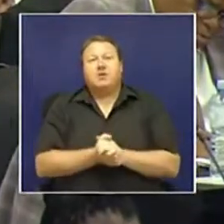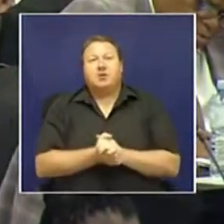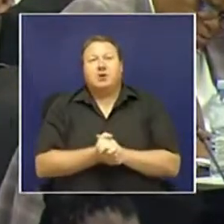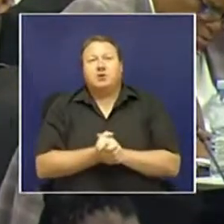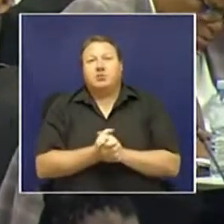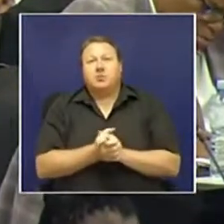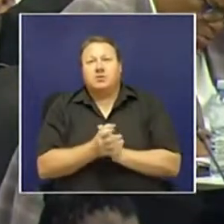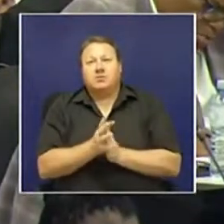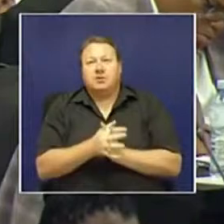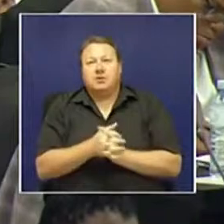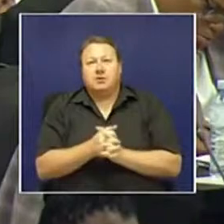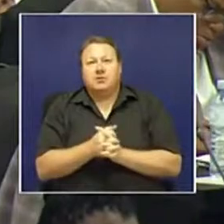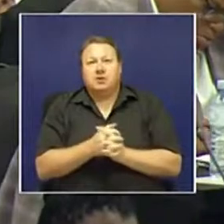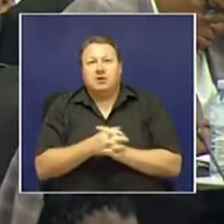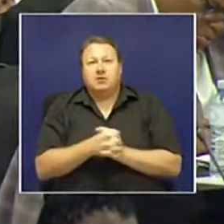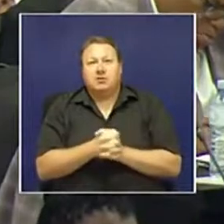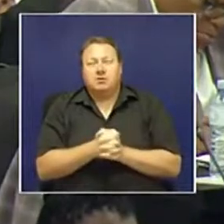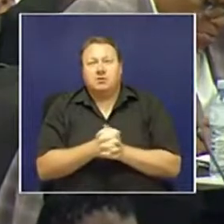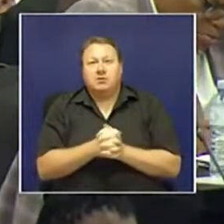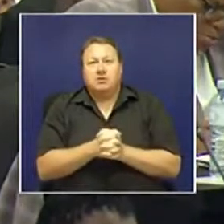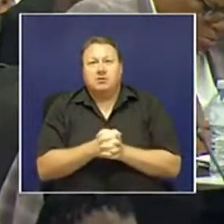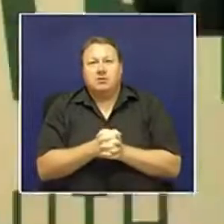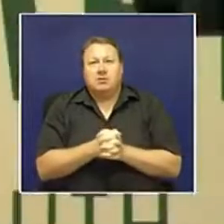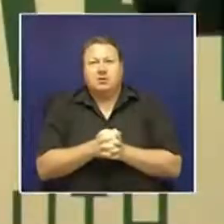Basic education.